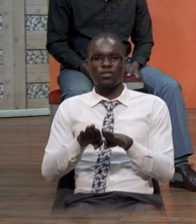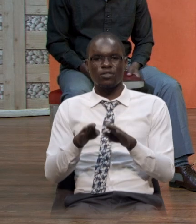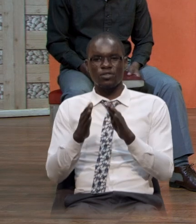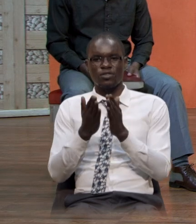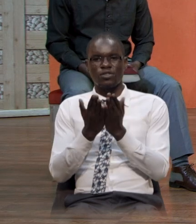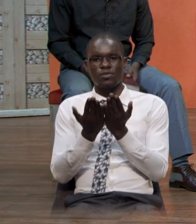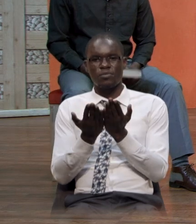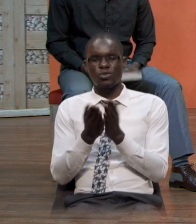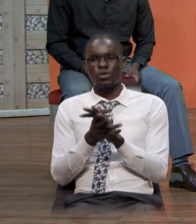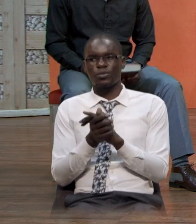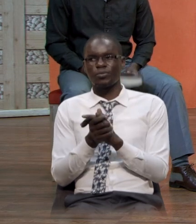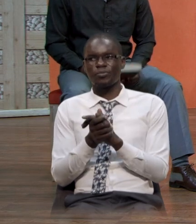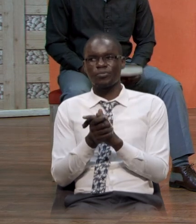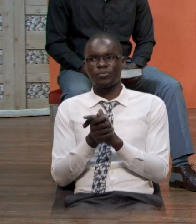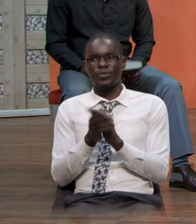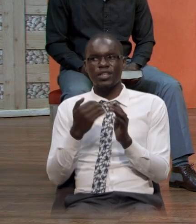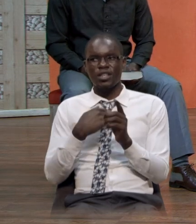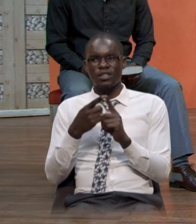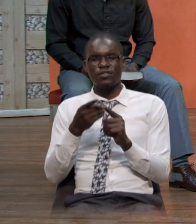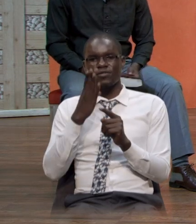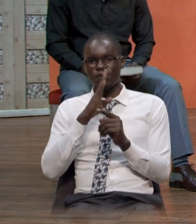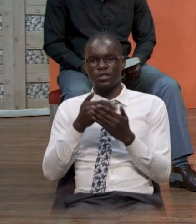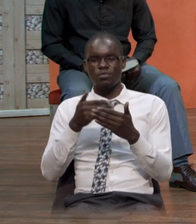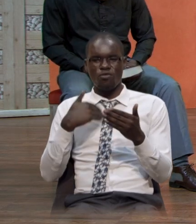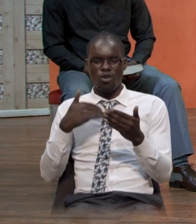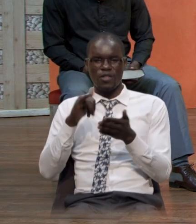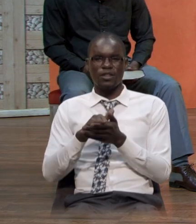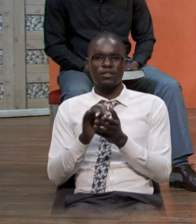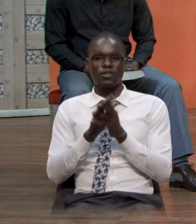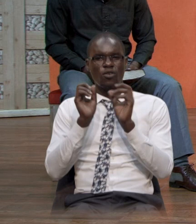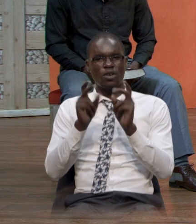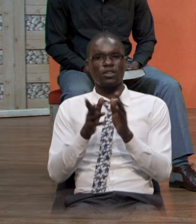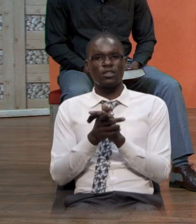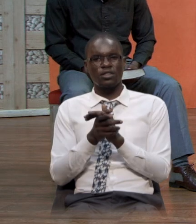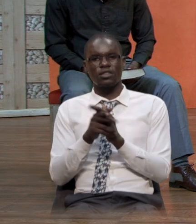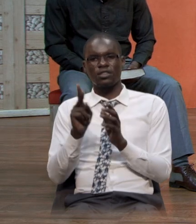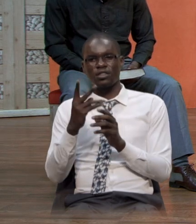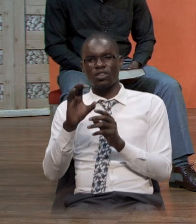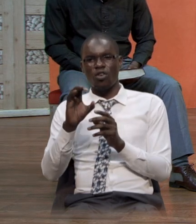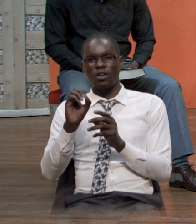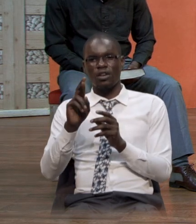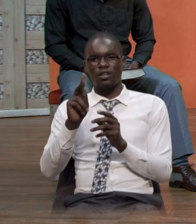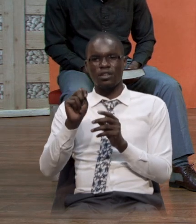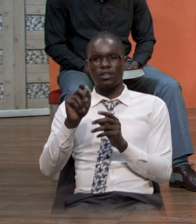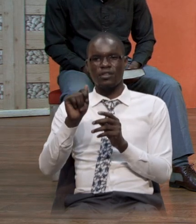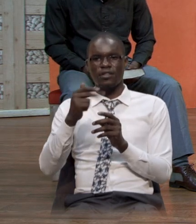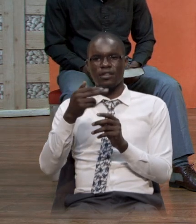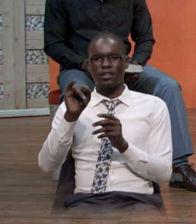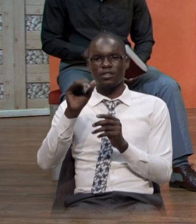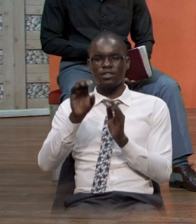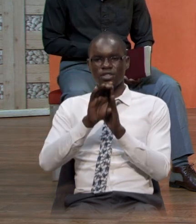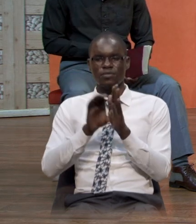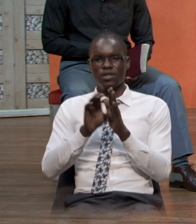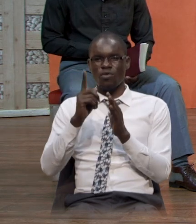I will tell you the book, but you have to complete it before you open the book. Okay, 2 Corinthians chapter 1, verse 20. For